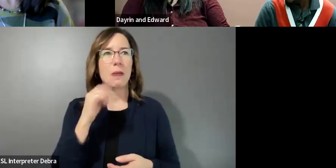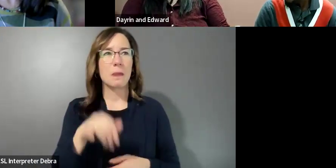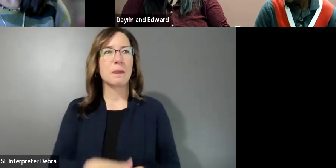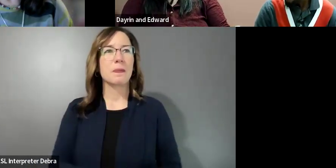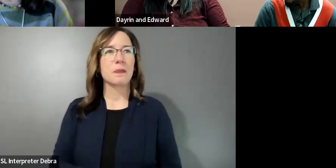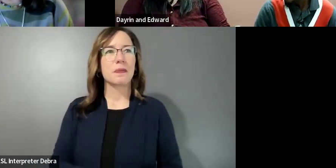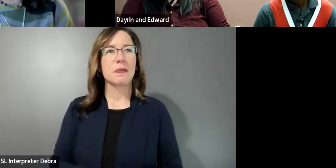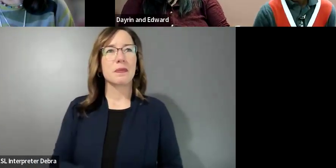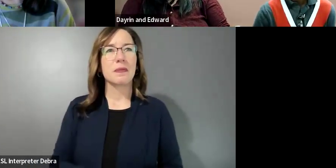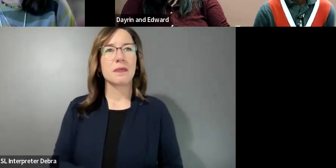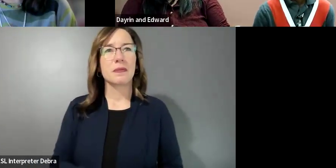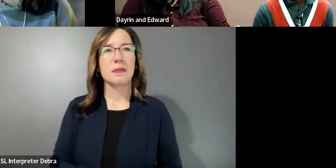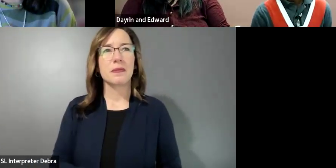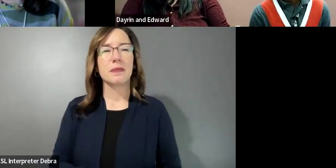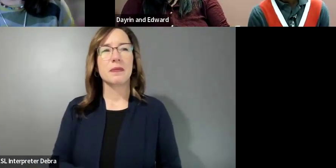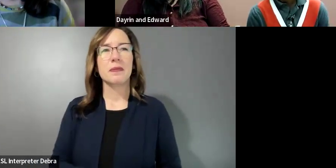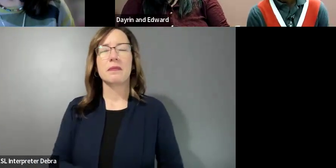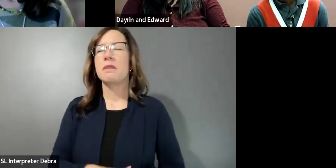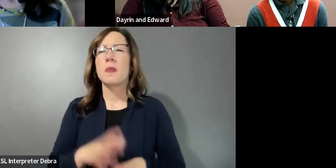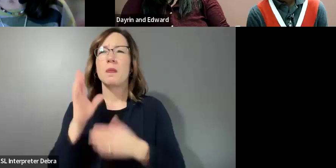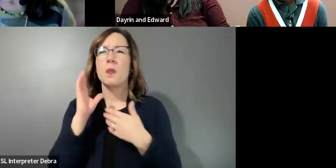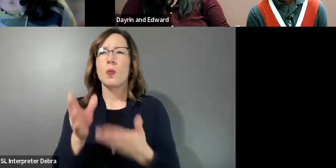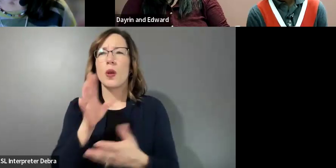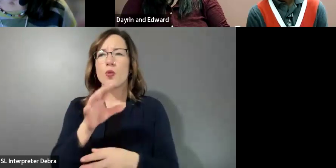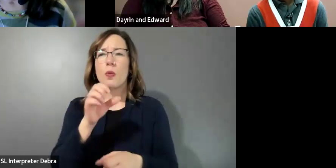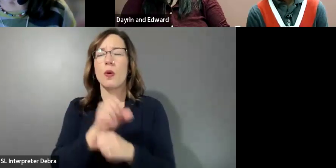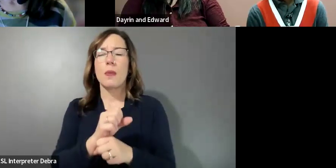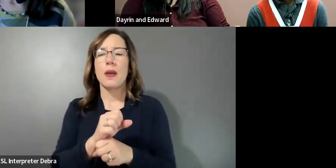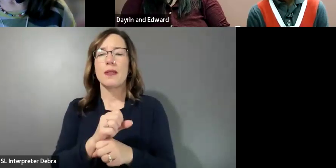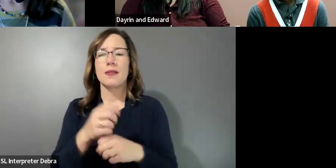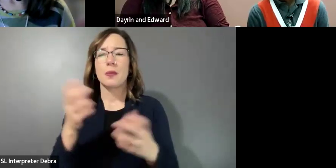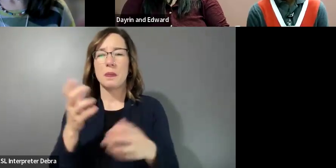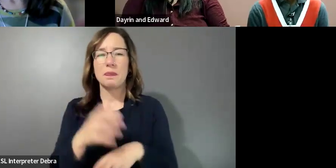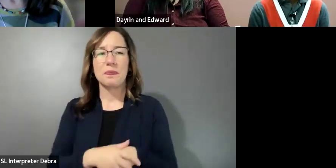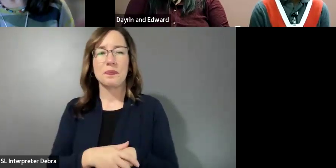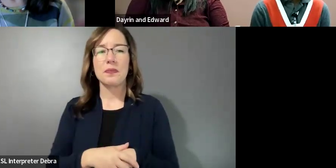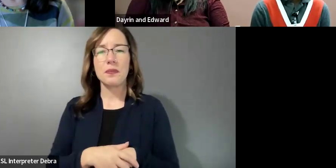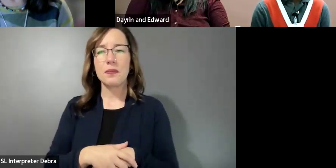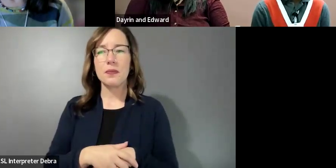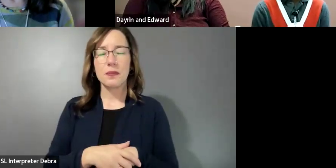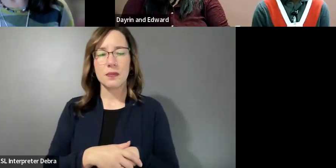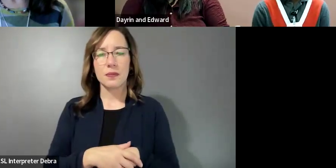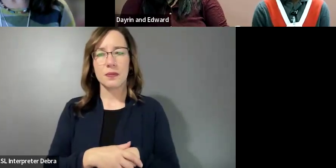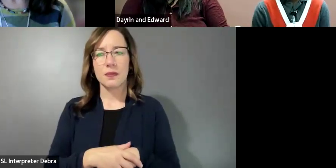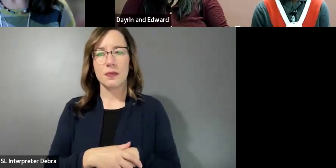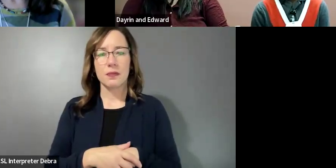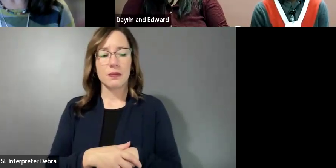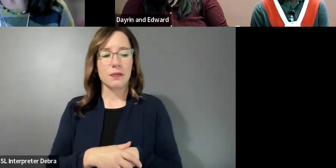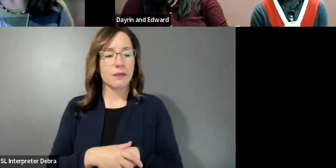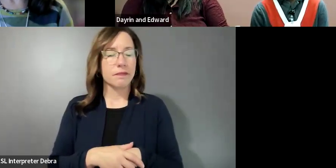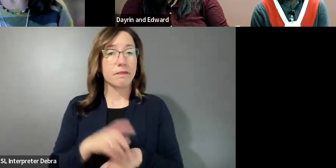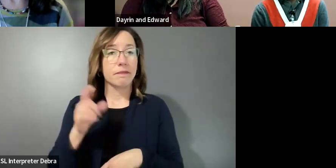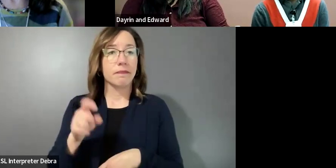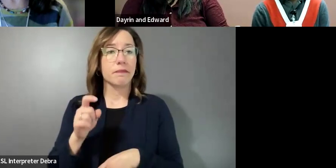Next time. What I should bring to my appointments? Well, what I need is a